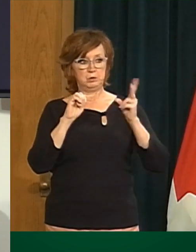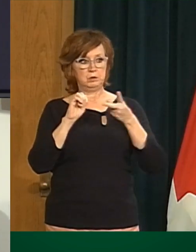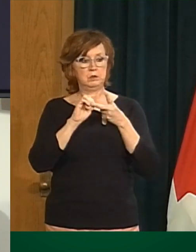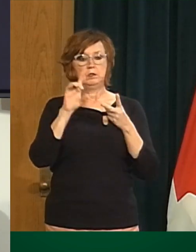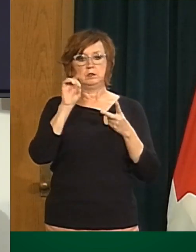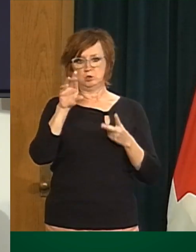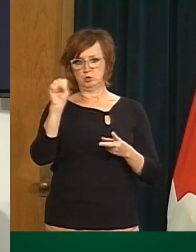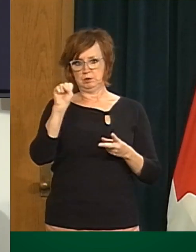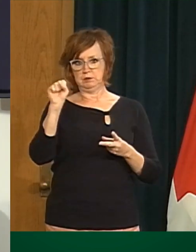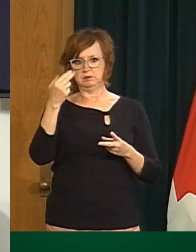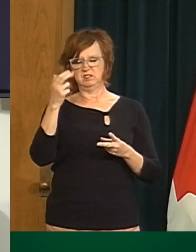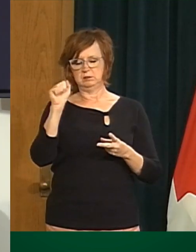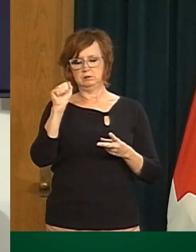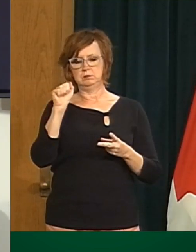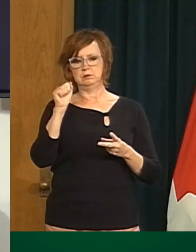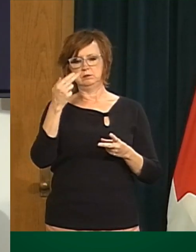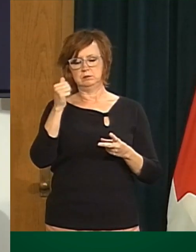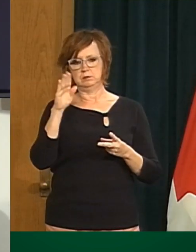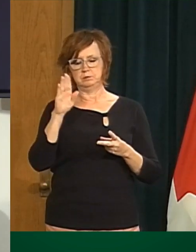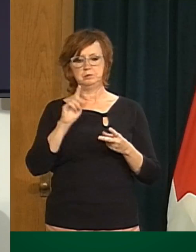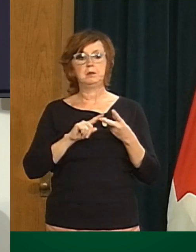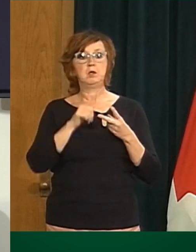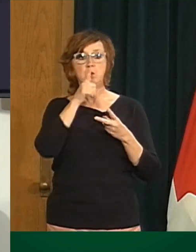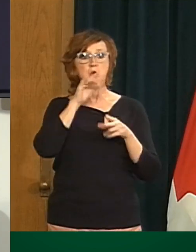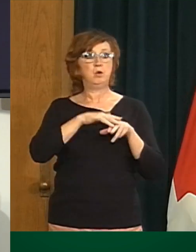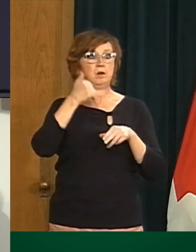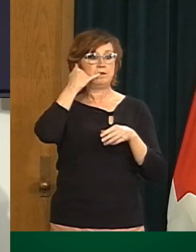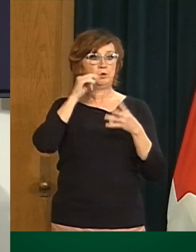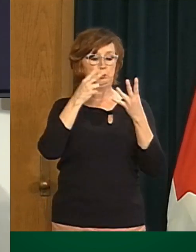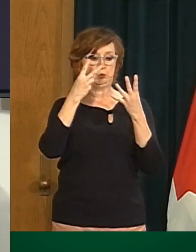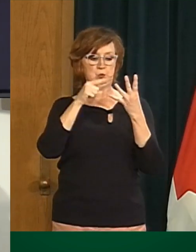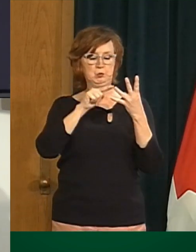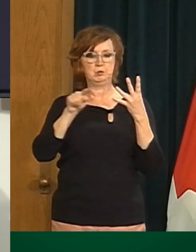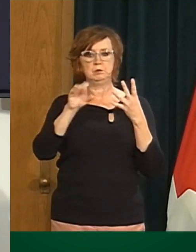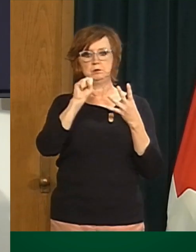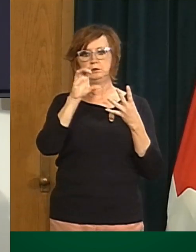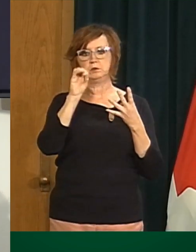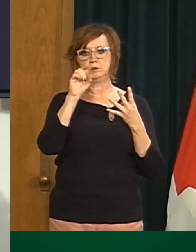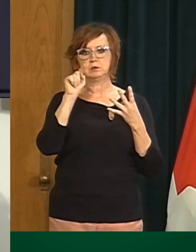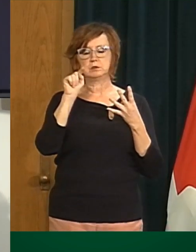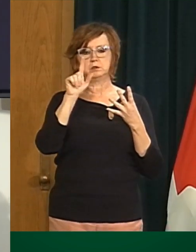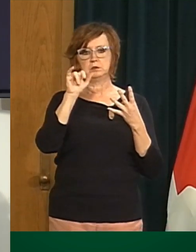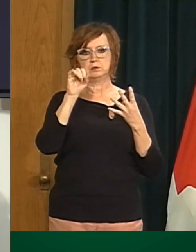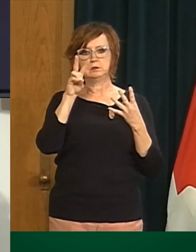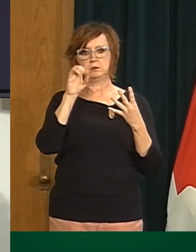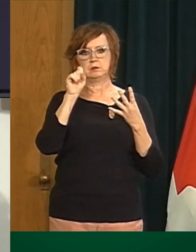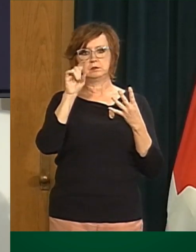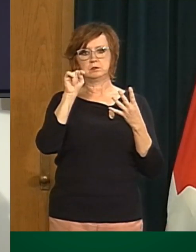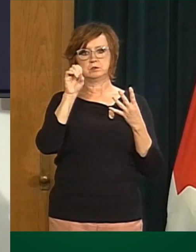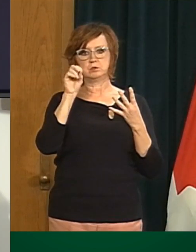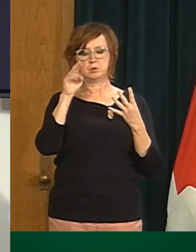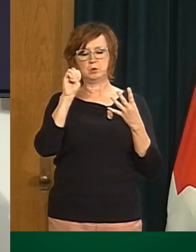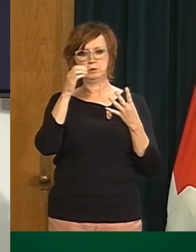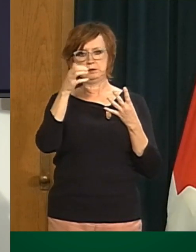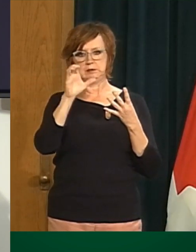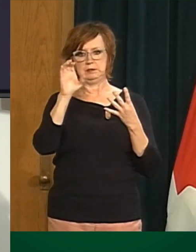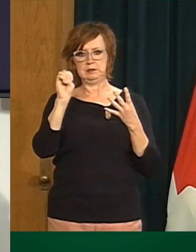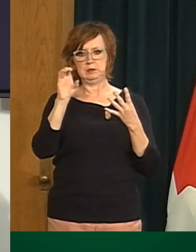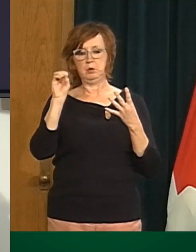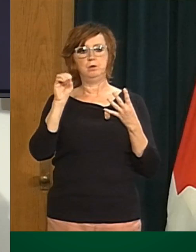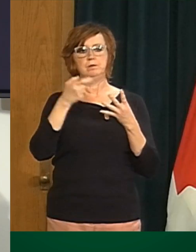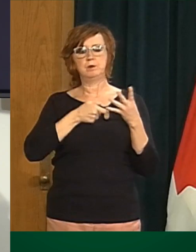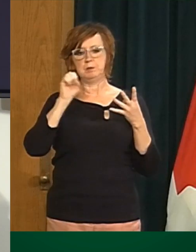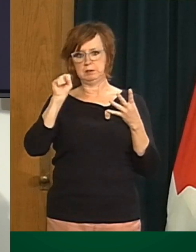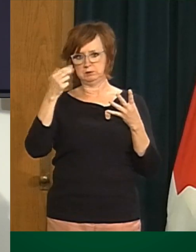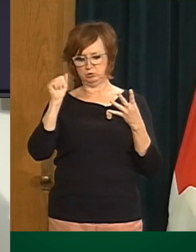Shahab. Joining us on the phone from Saskatoon is Scott Livingstone, CEO of the Saskatchewan Health Authority, and Dr.